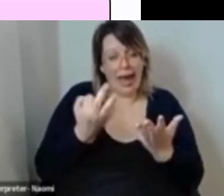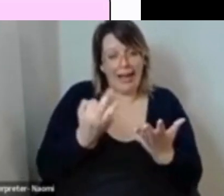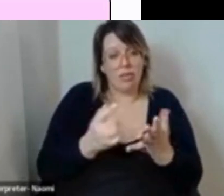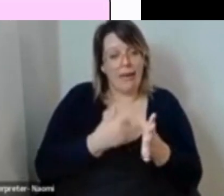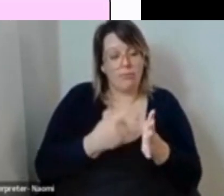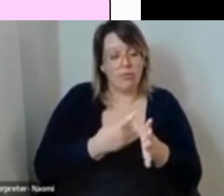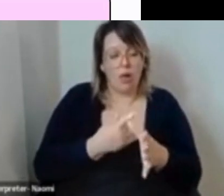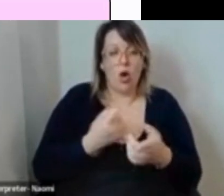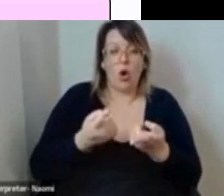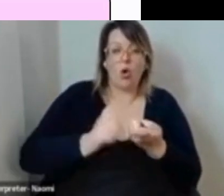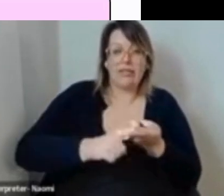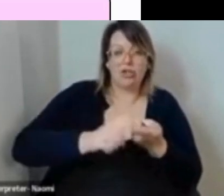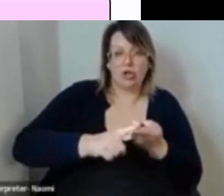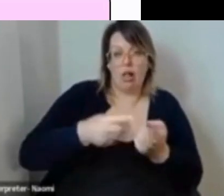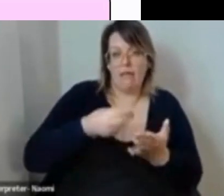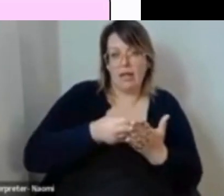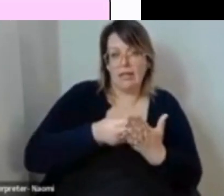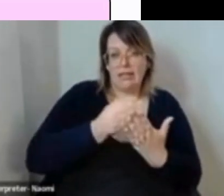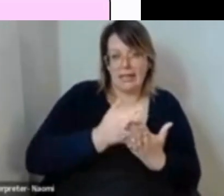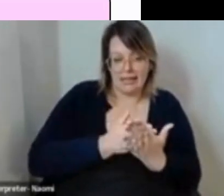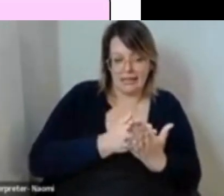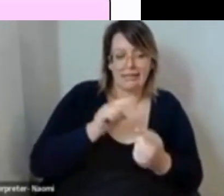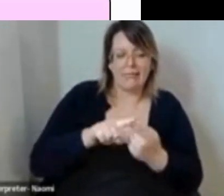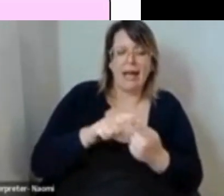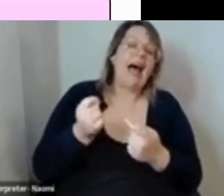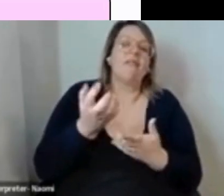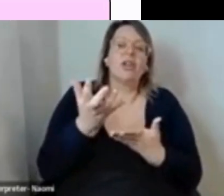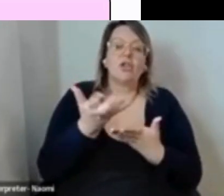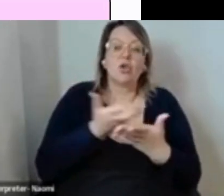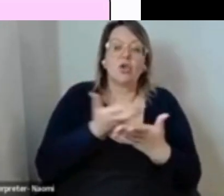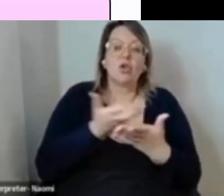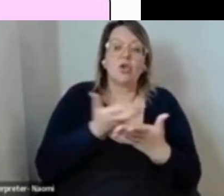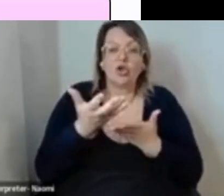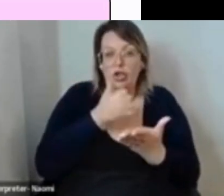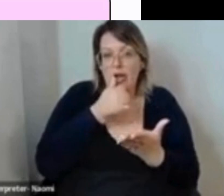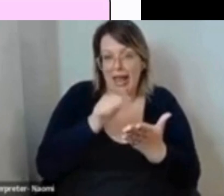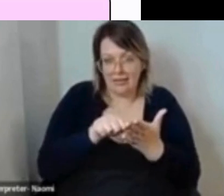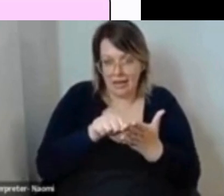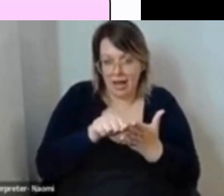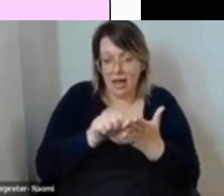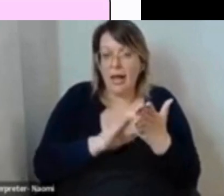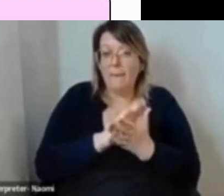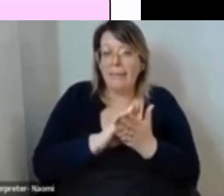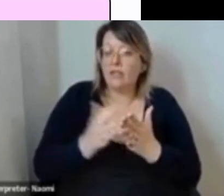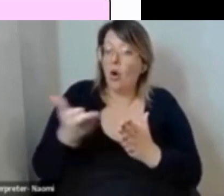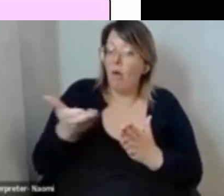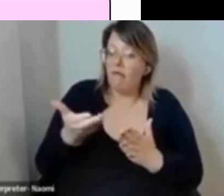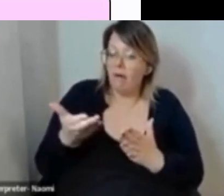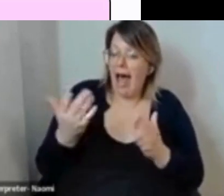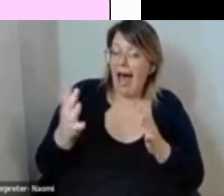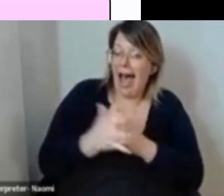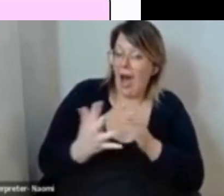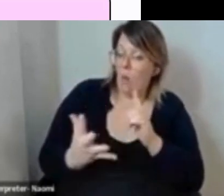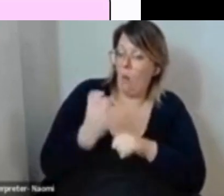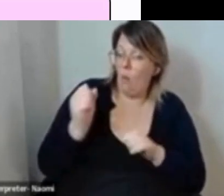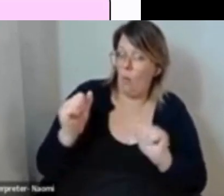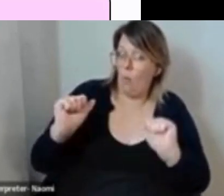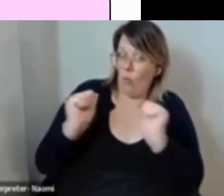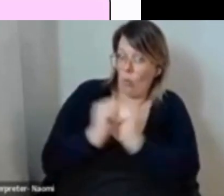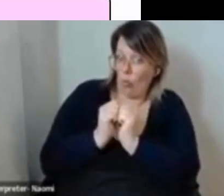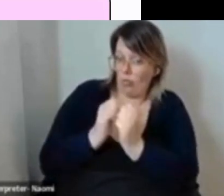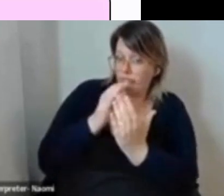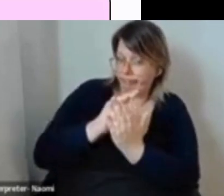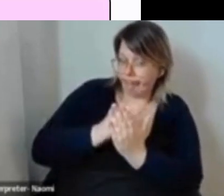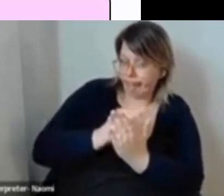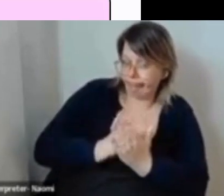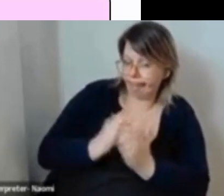was a negotiation letter. This sets out what you need to do to meet your conditional offer and secure the final funding agreement. This